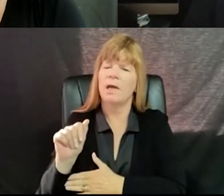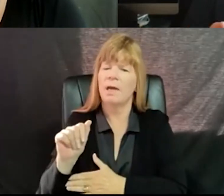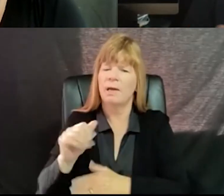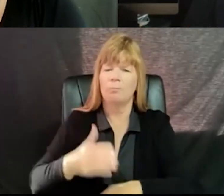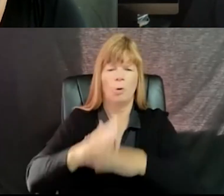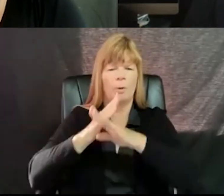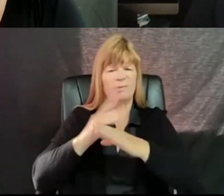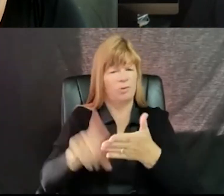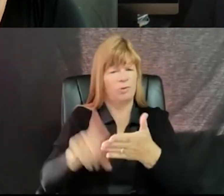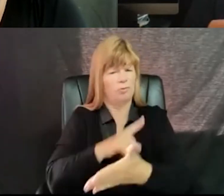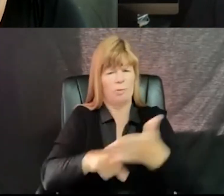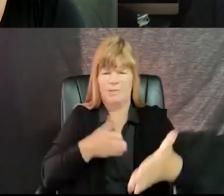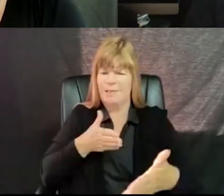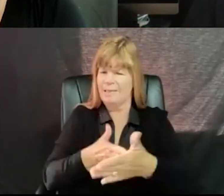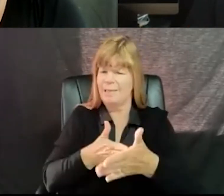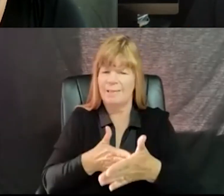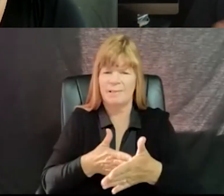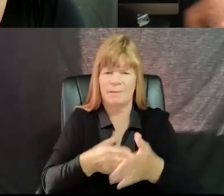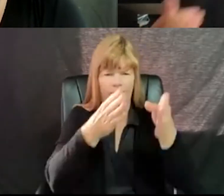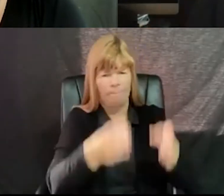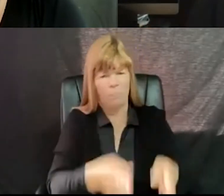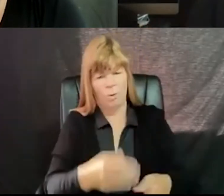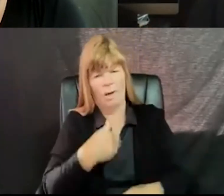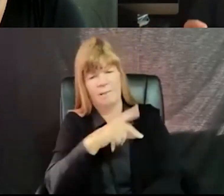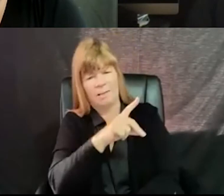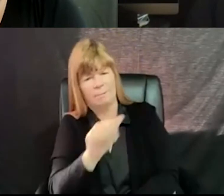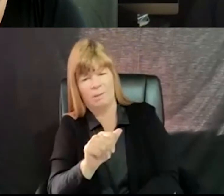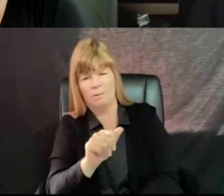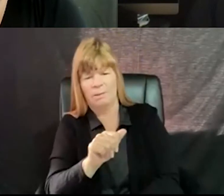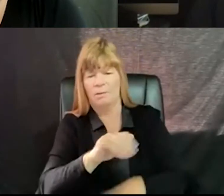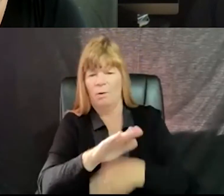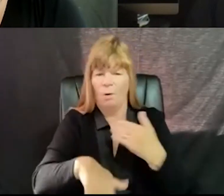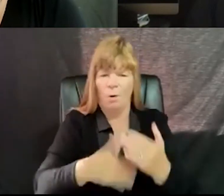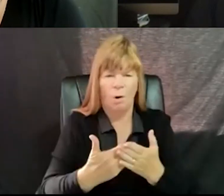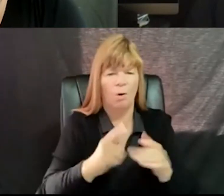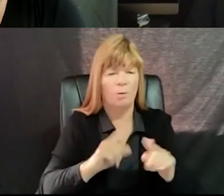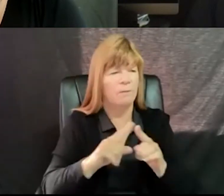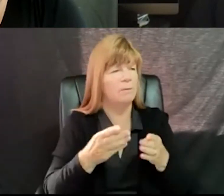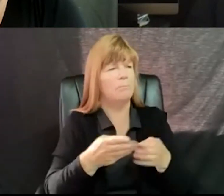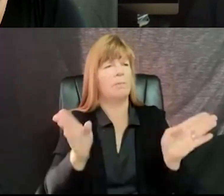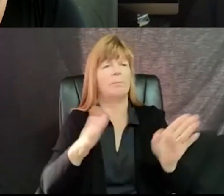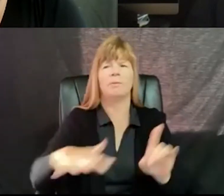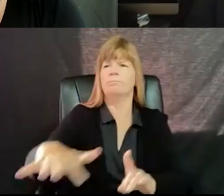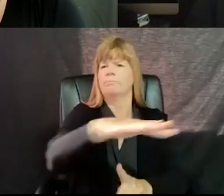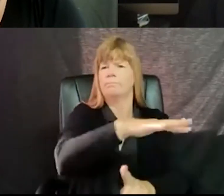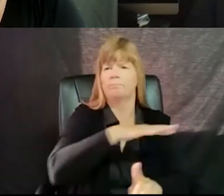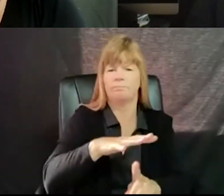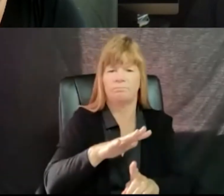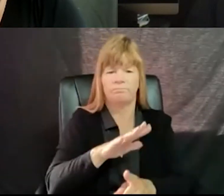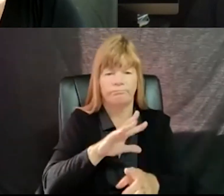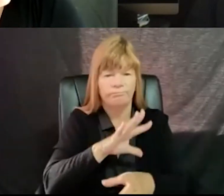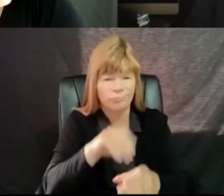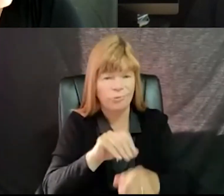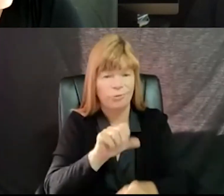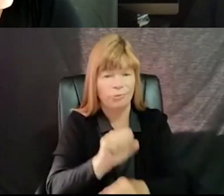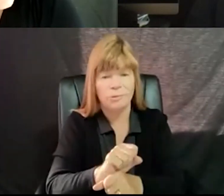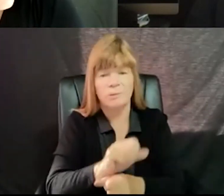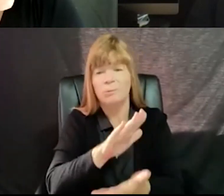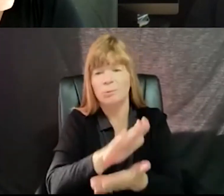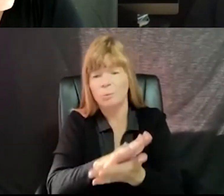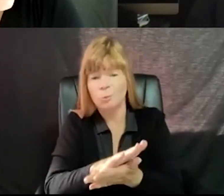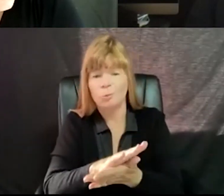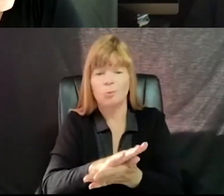discrimination against individuals with disabilities in all areas of public life, including jobs, school,